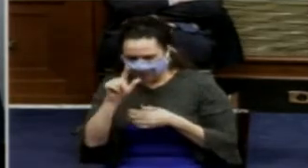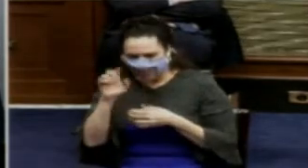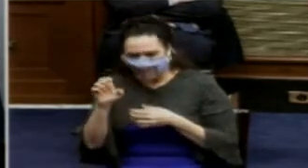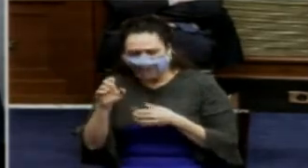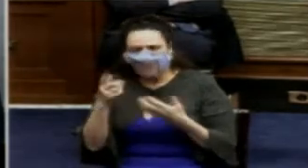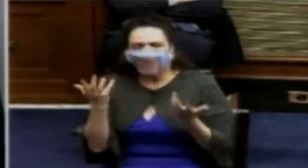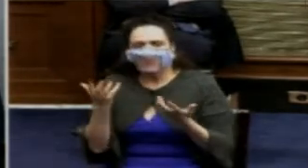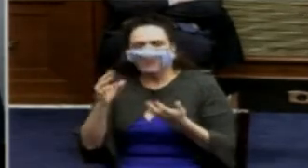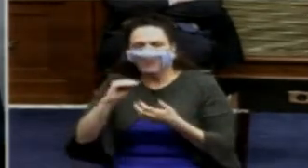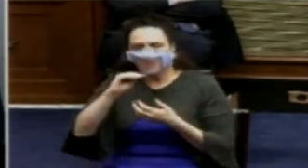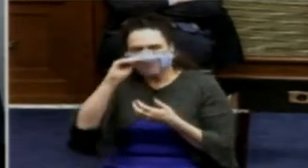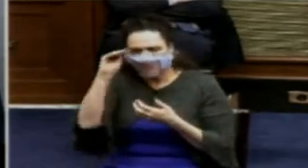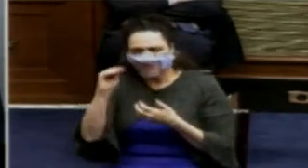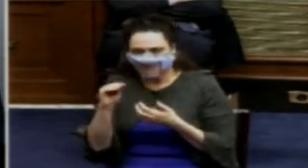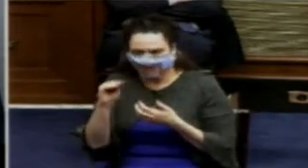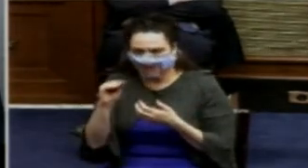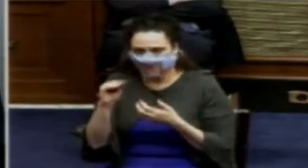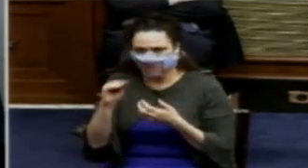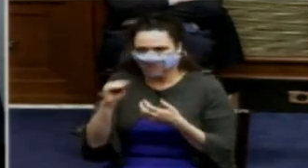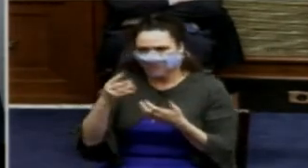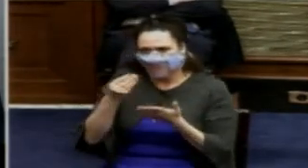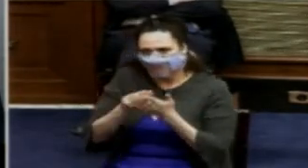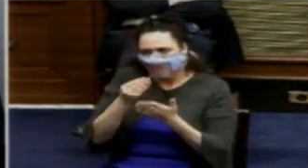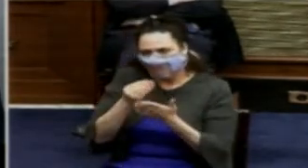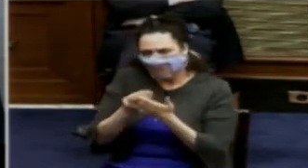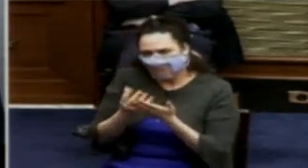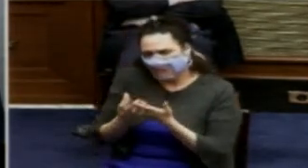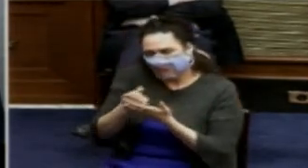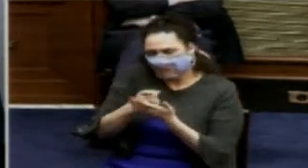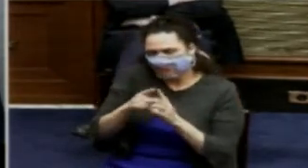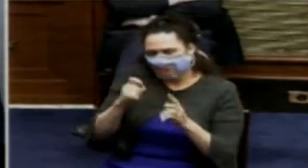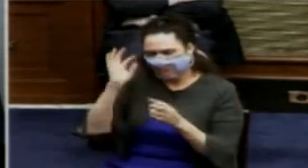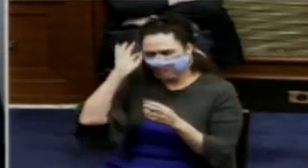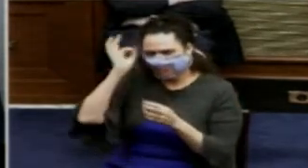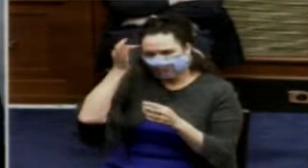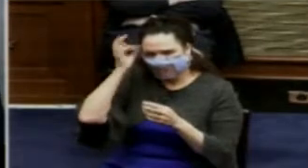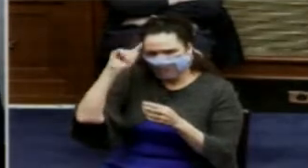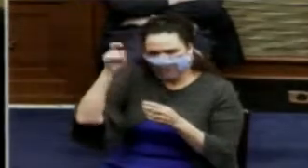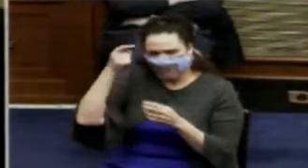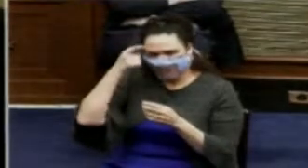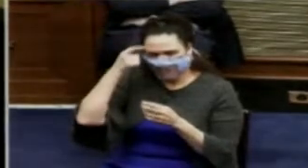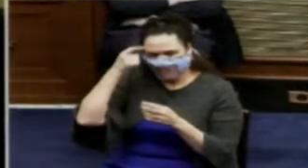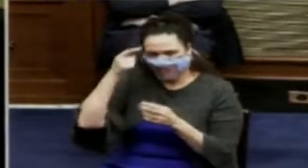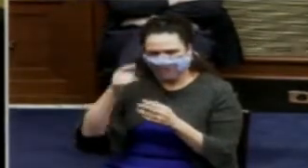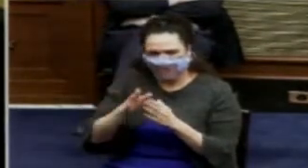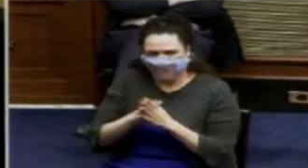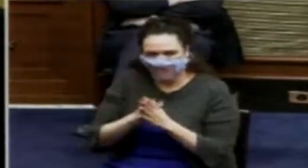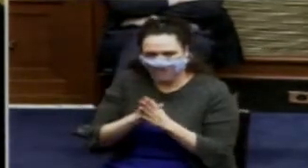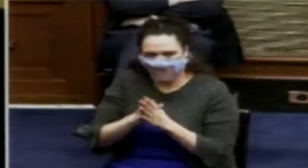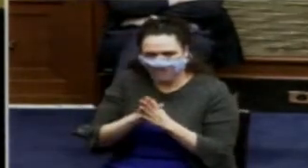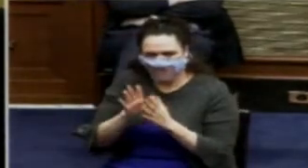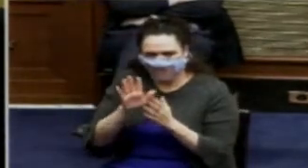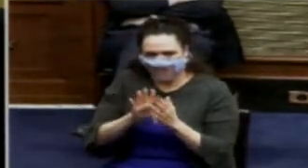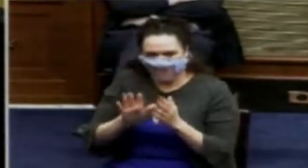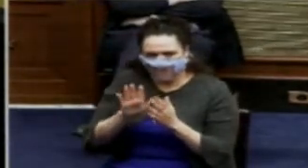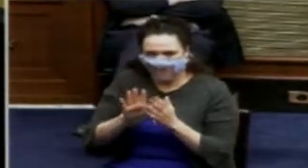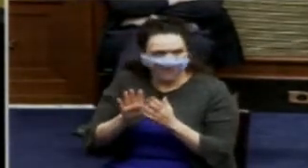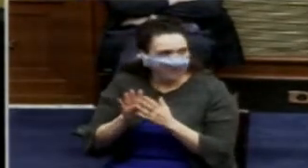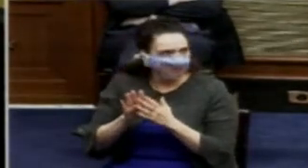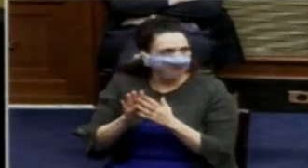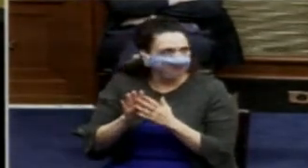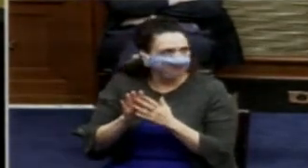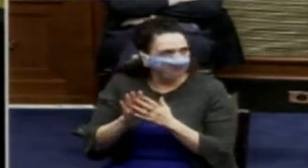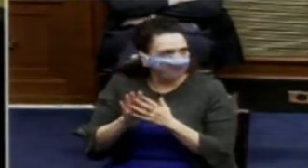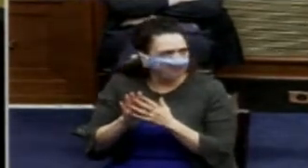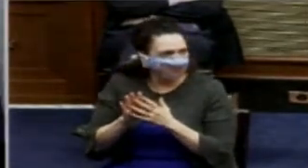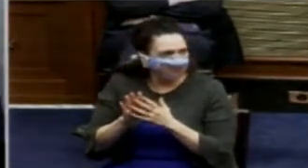generated locally, not by the federal government? About 3/4 of the revenue are generated locally. Thank you.